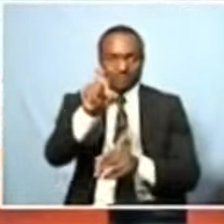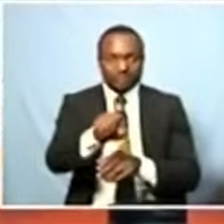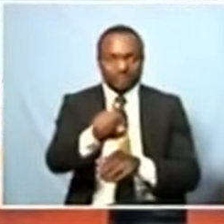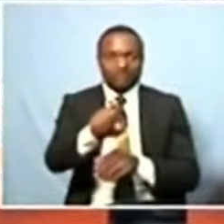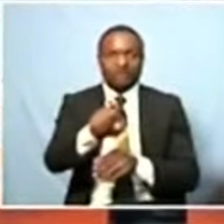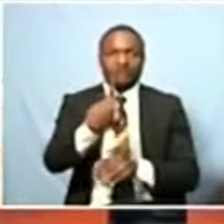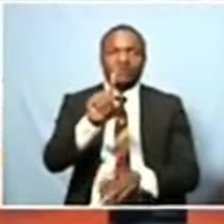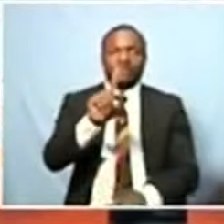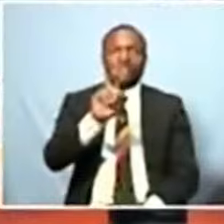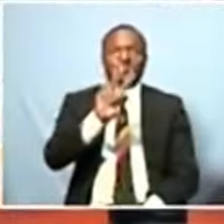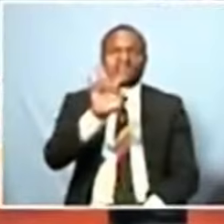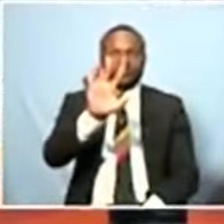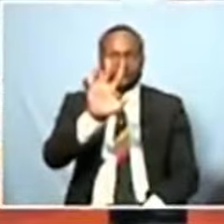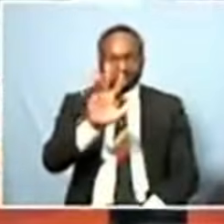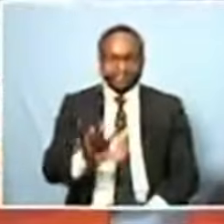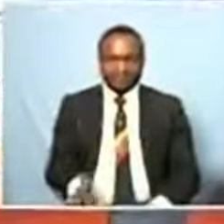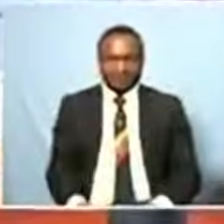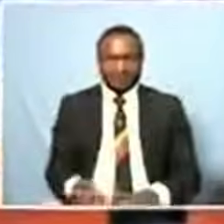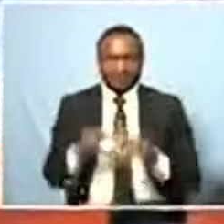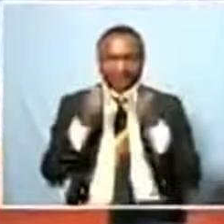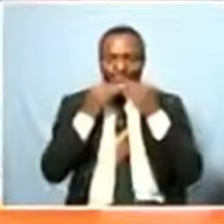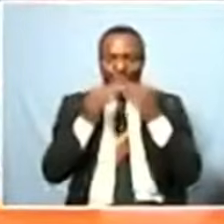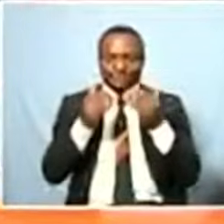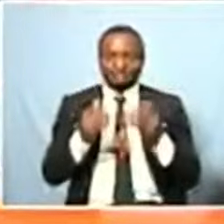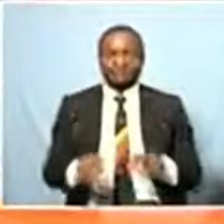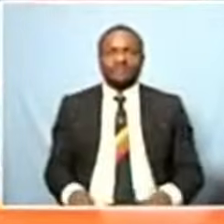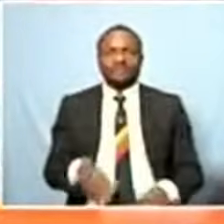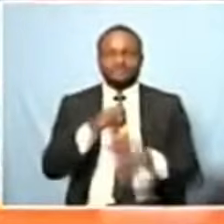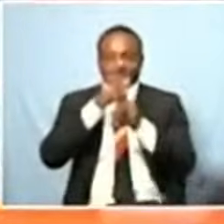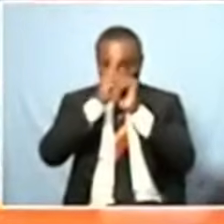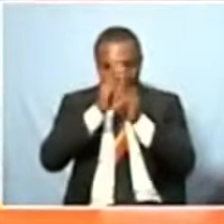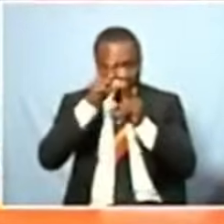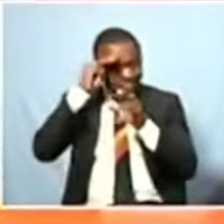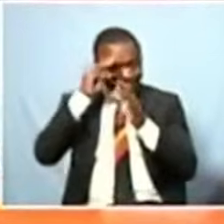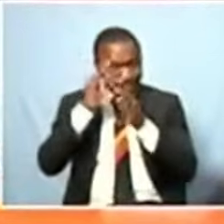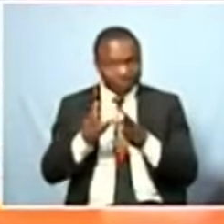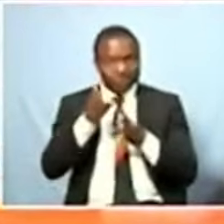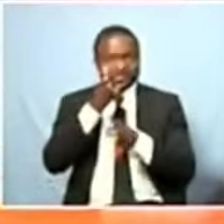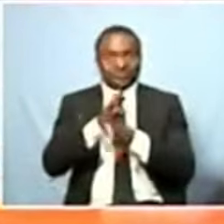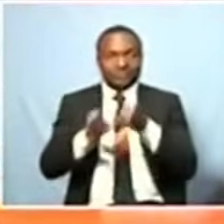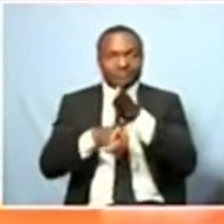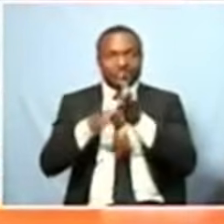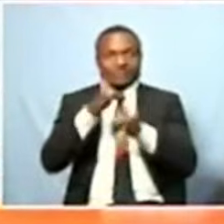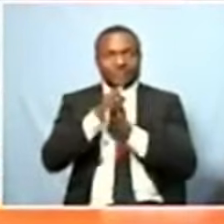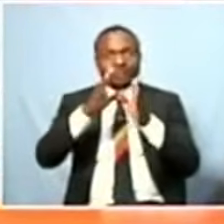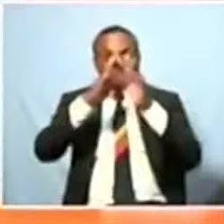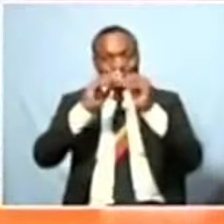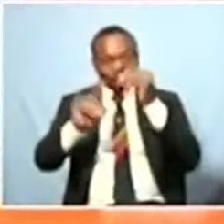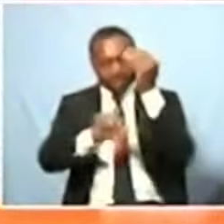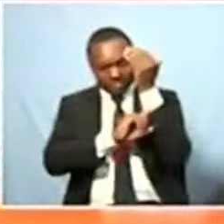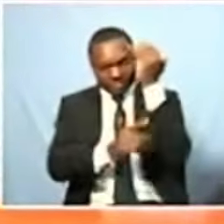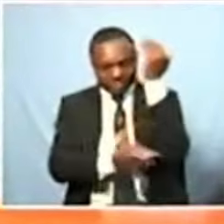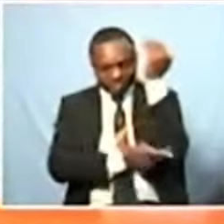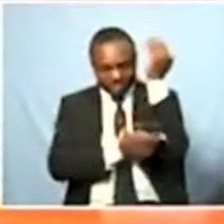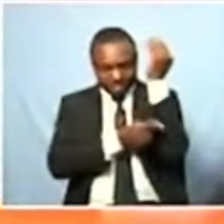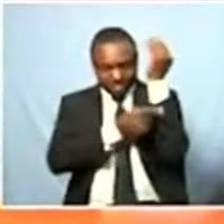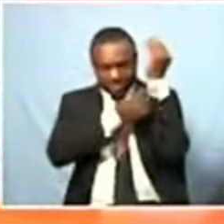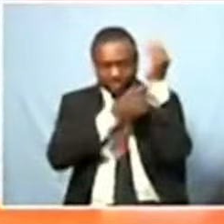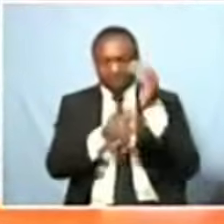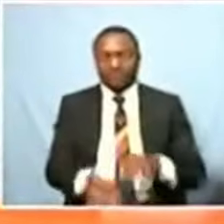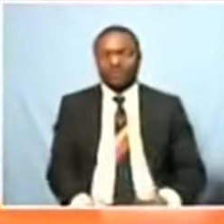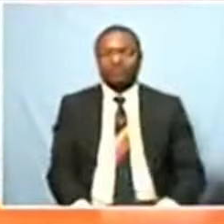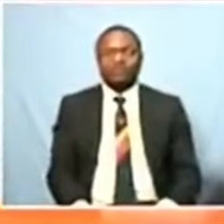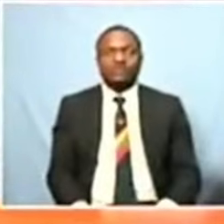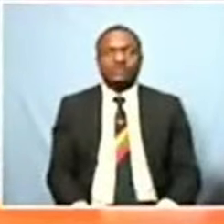number 125. Thank you. The Honorable Minister of Infrastructure, Housing and Urban Development.